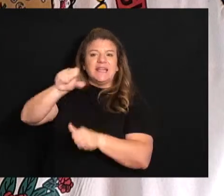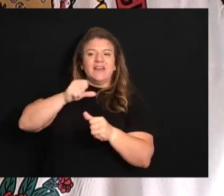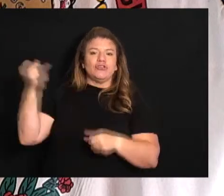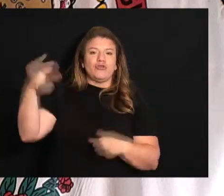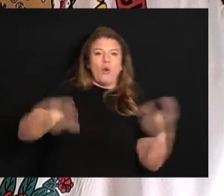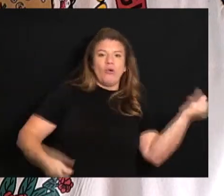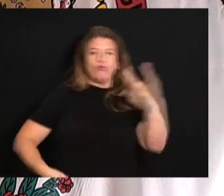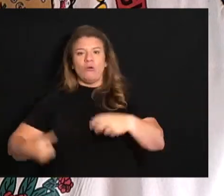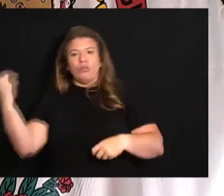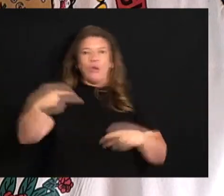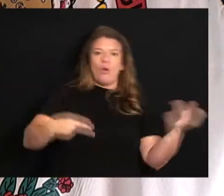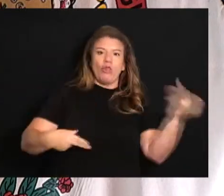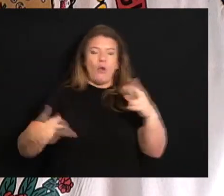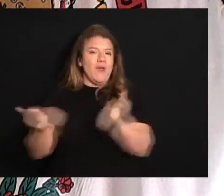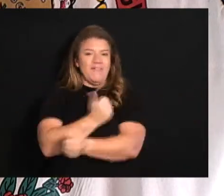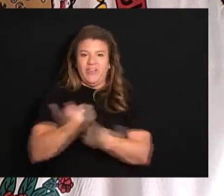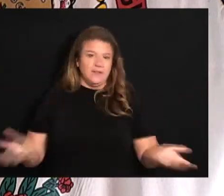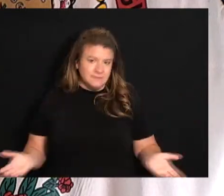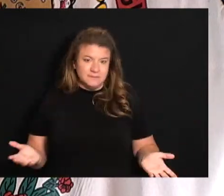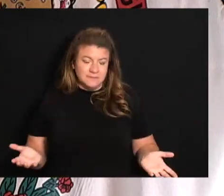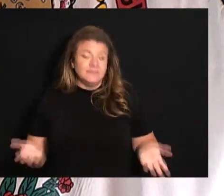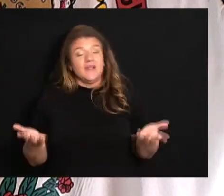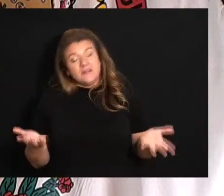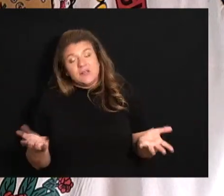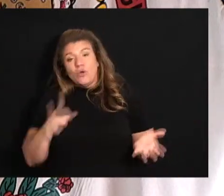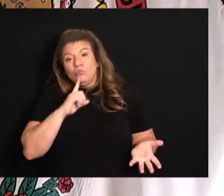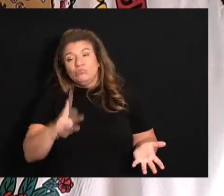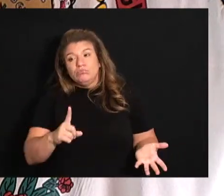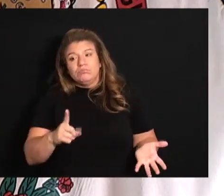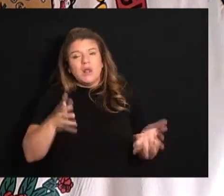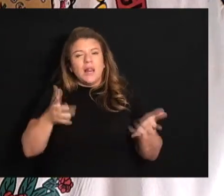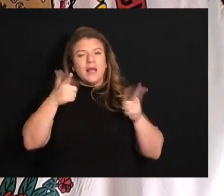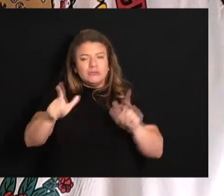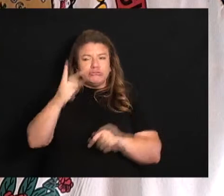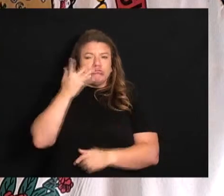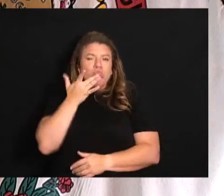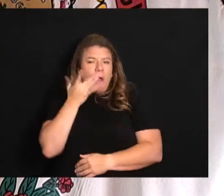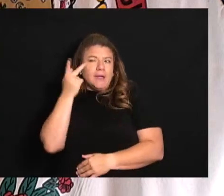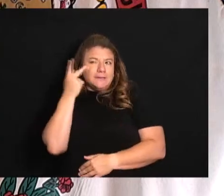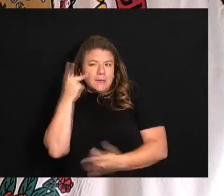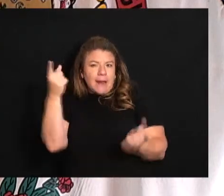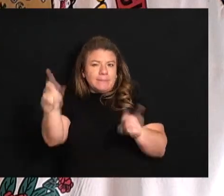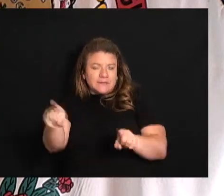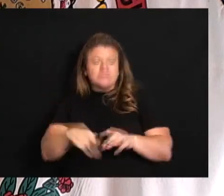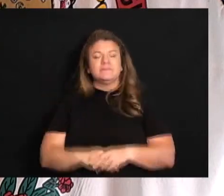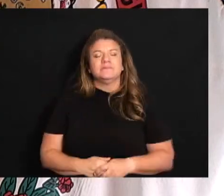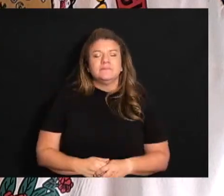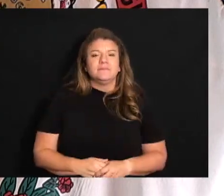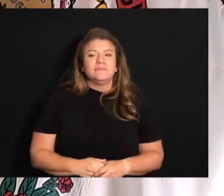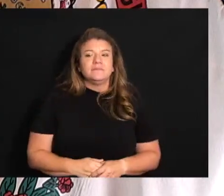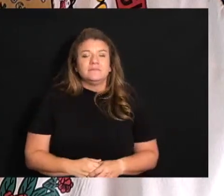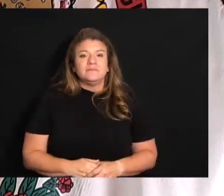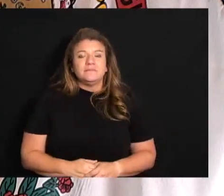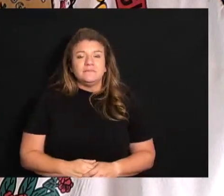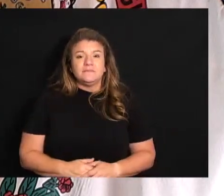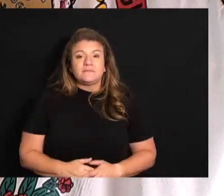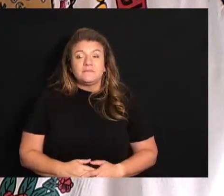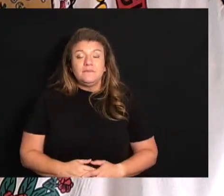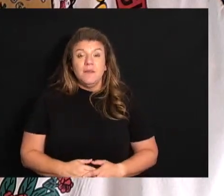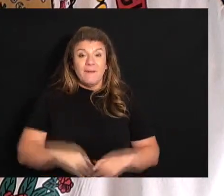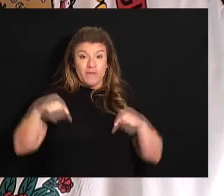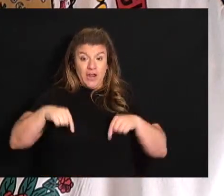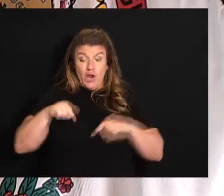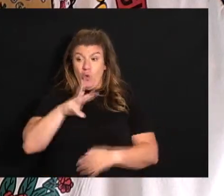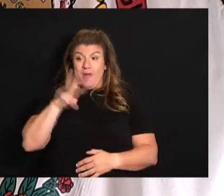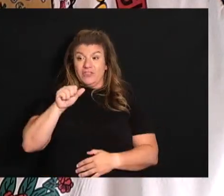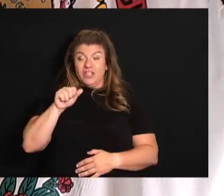rocks back and forth on any issue. So let's just wait and see. But I think the bottom line to West Virginians is one